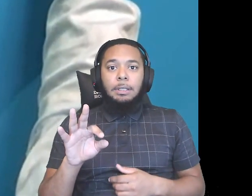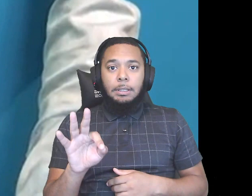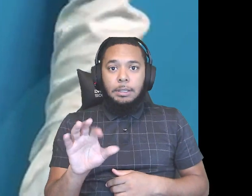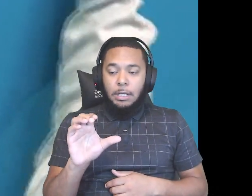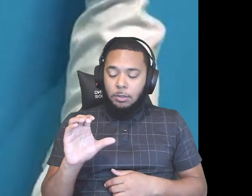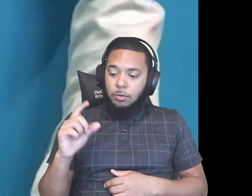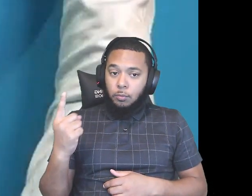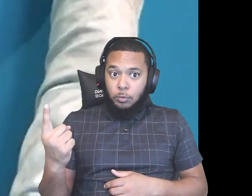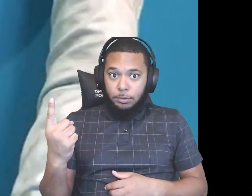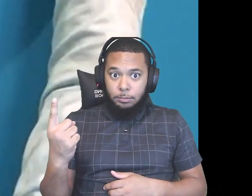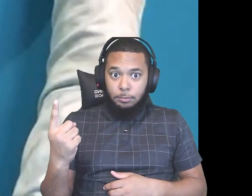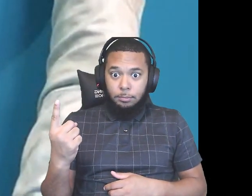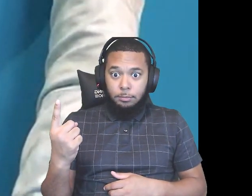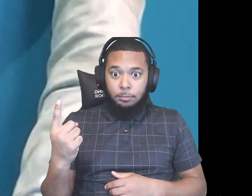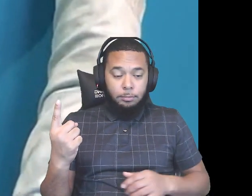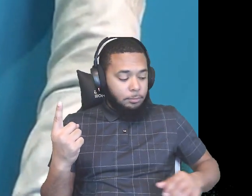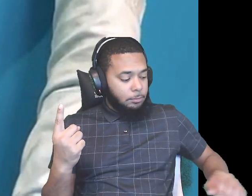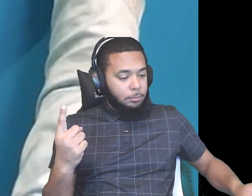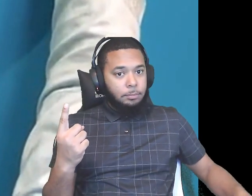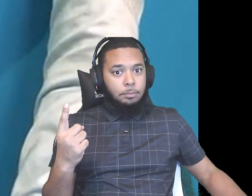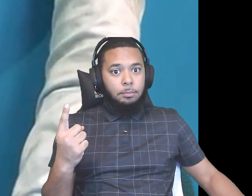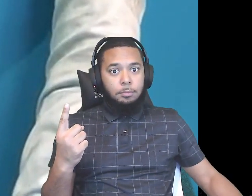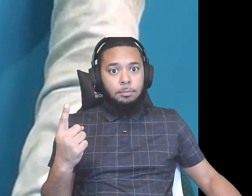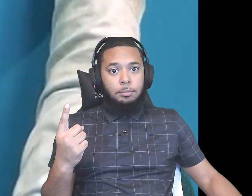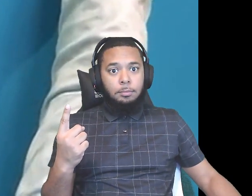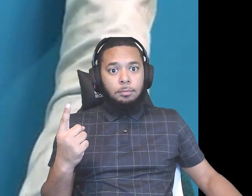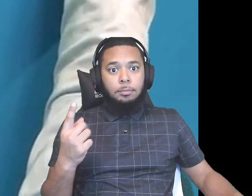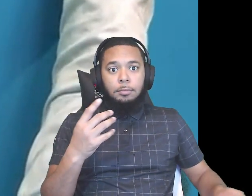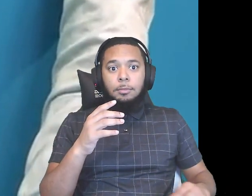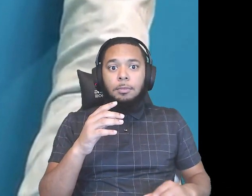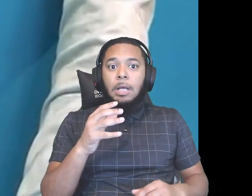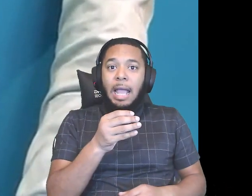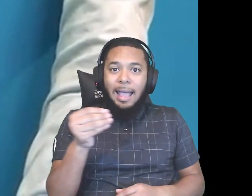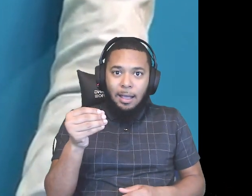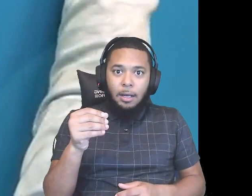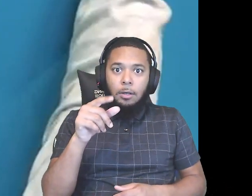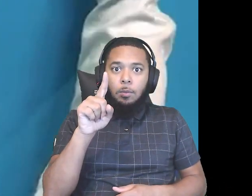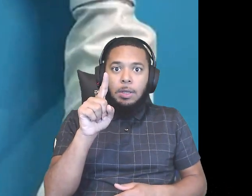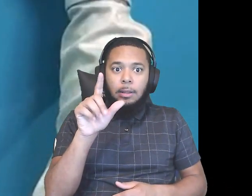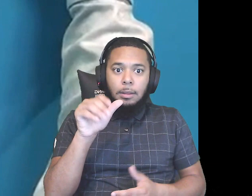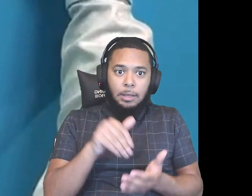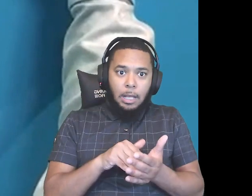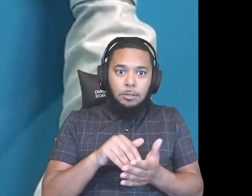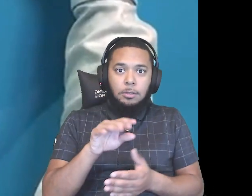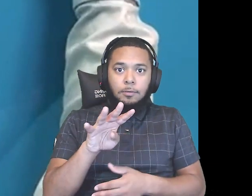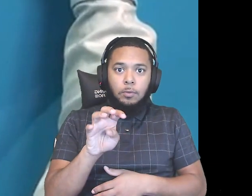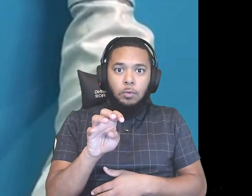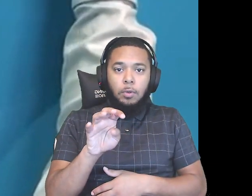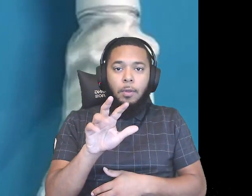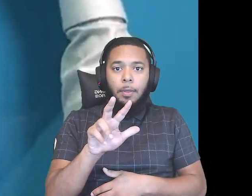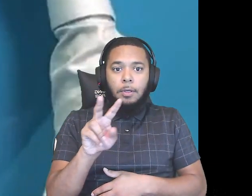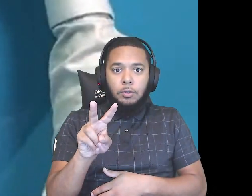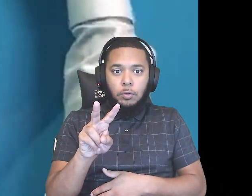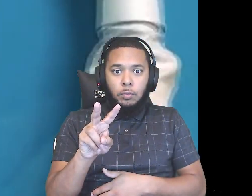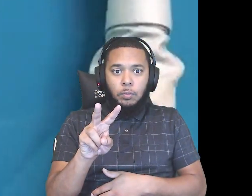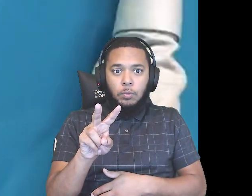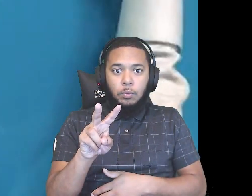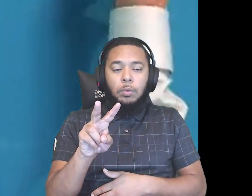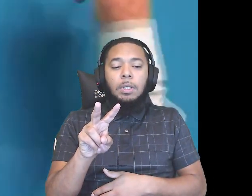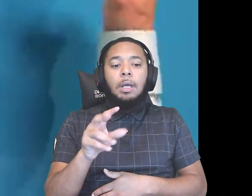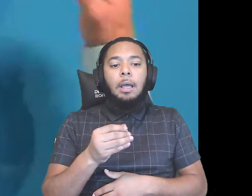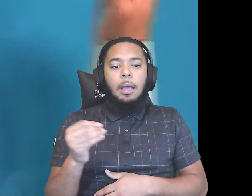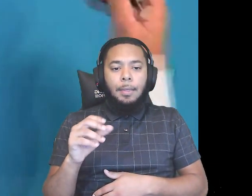and 1432 and 30. Those are all our,